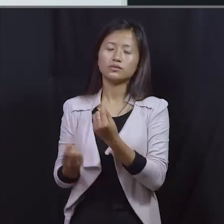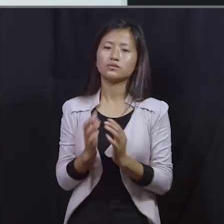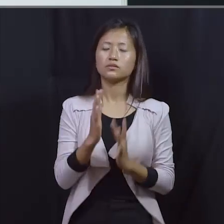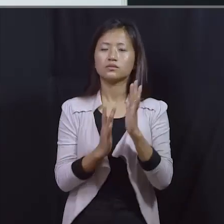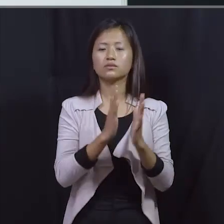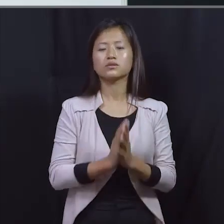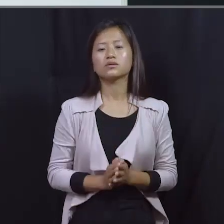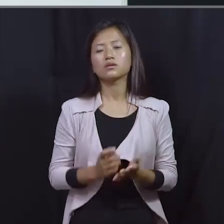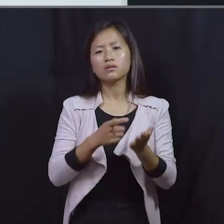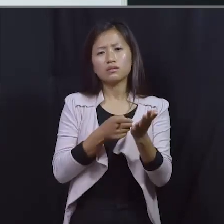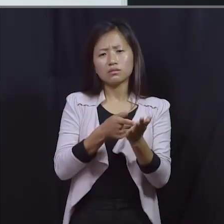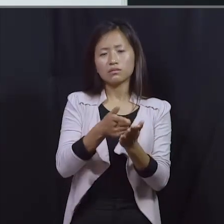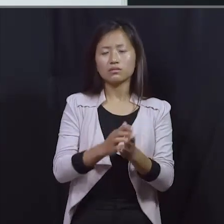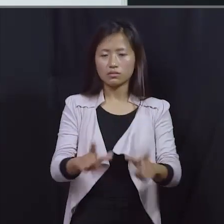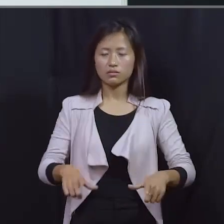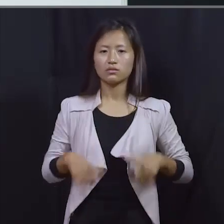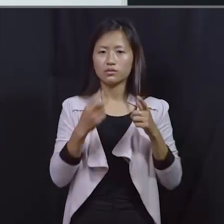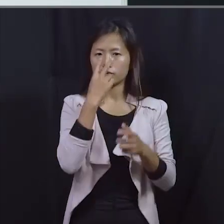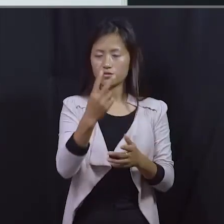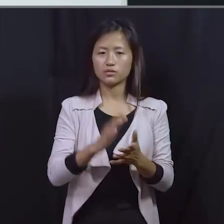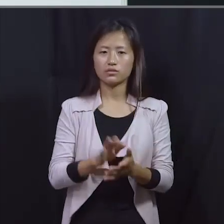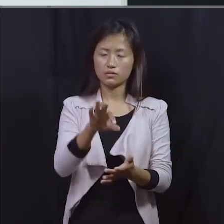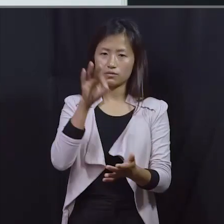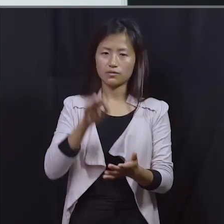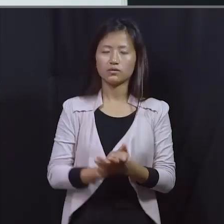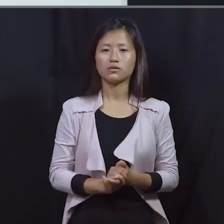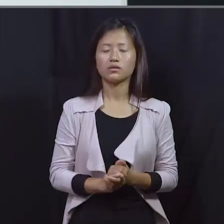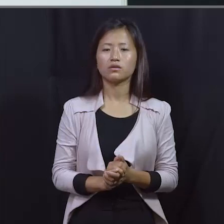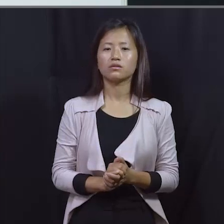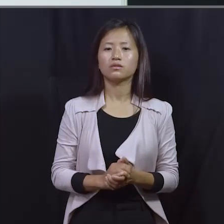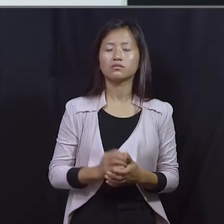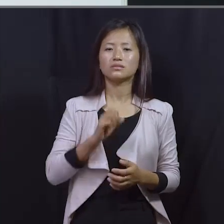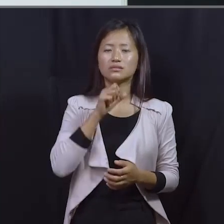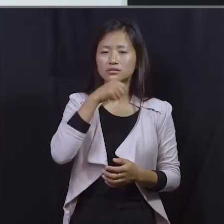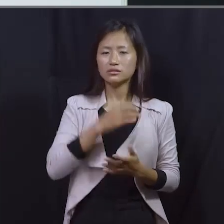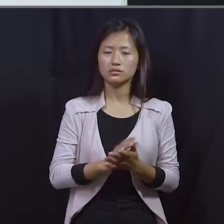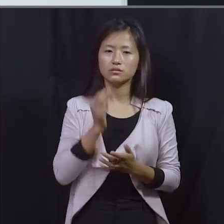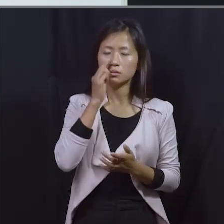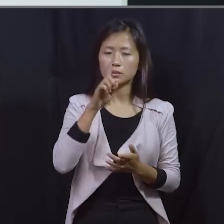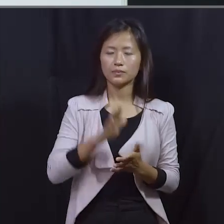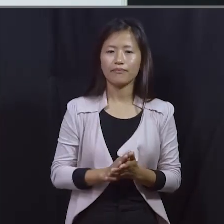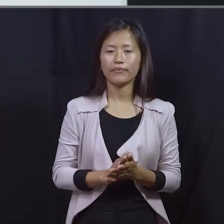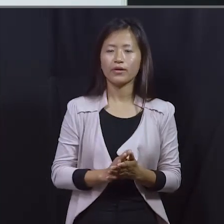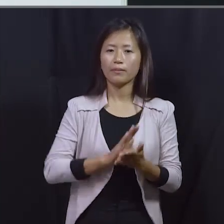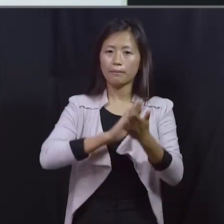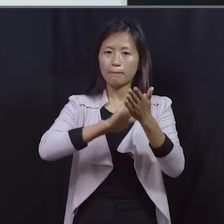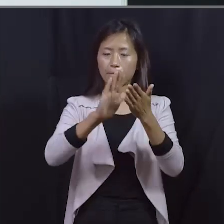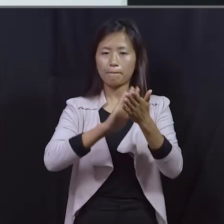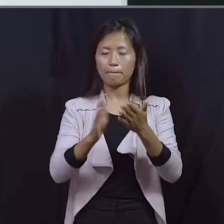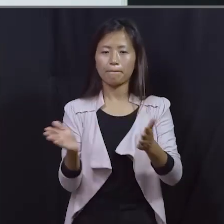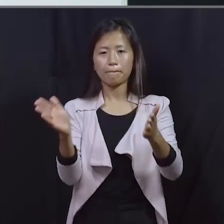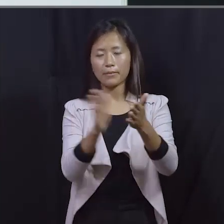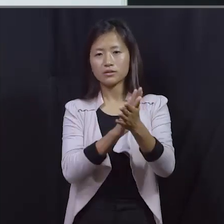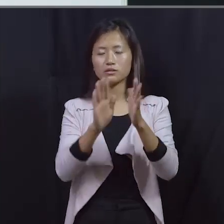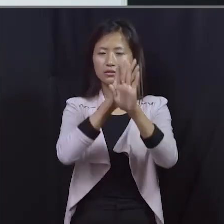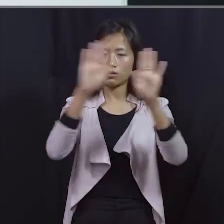rural lives, if you see those videos, you will find an elderly Indian women pasting a cow dung on the